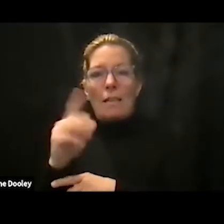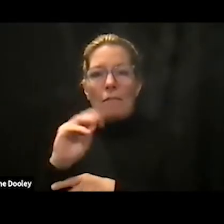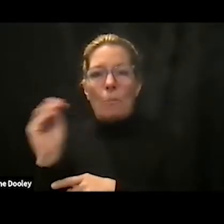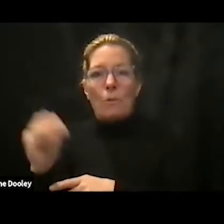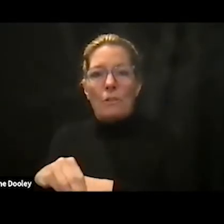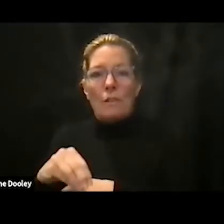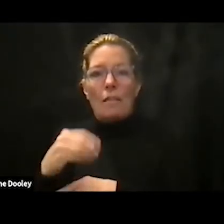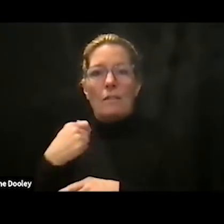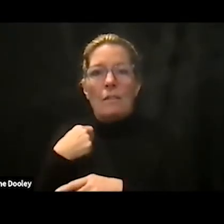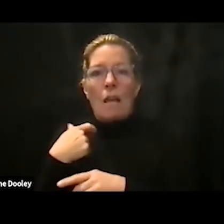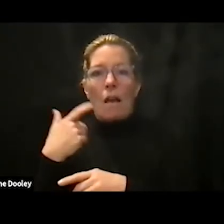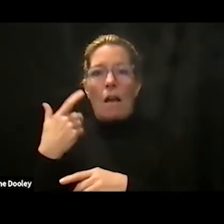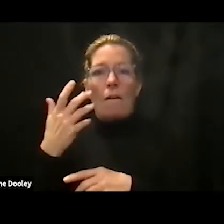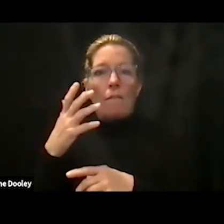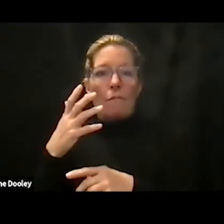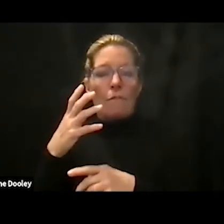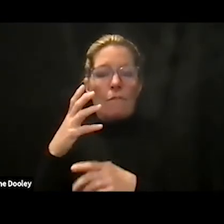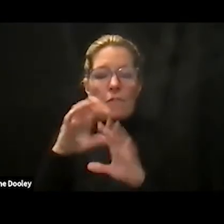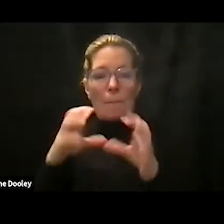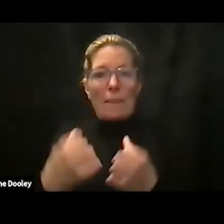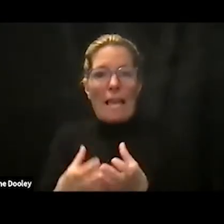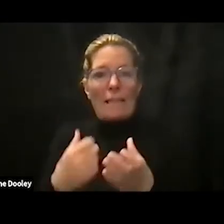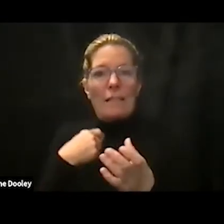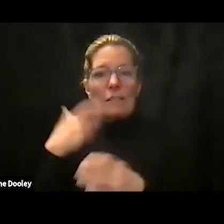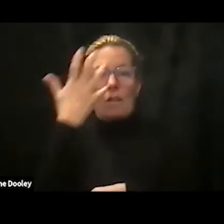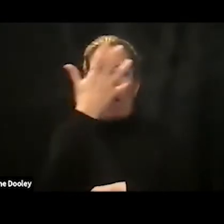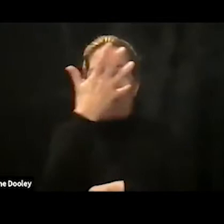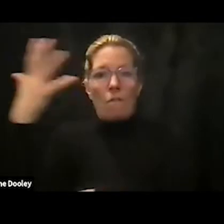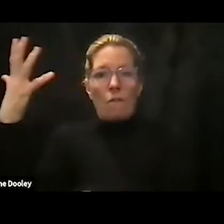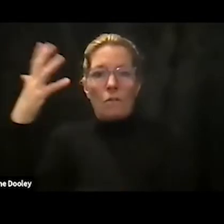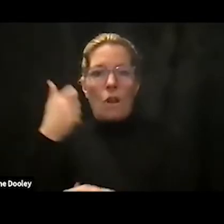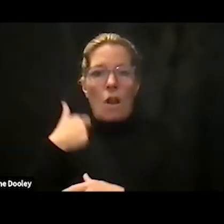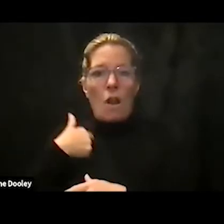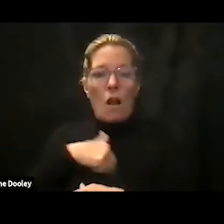are under our guardianship. So those are just some